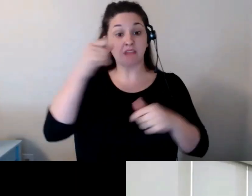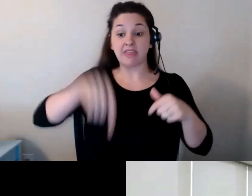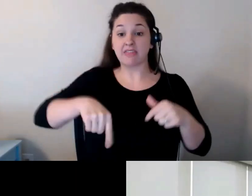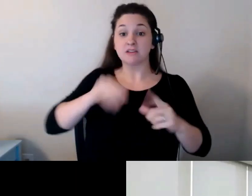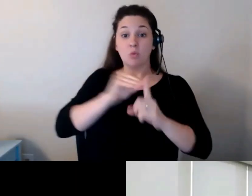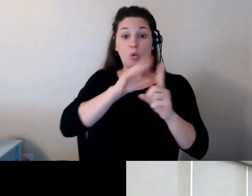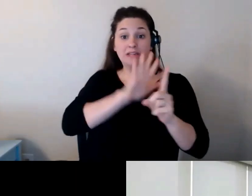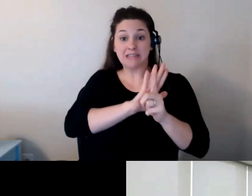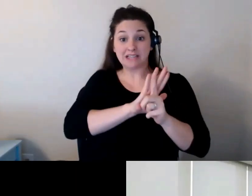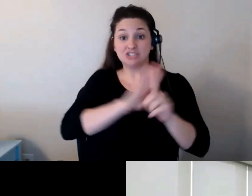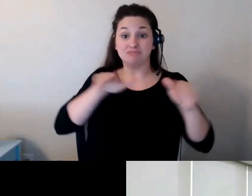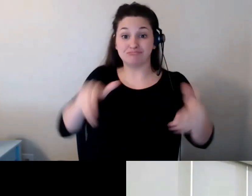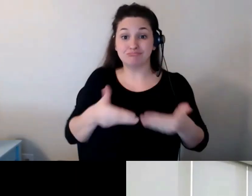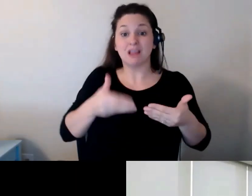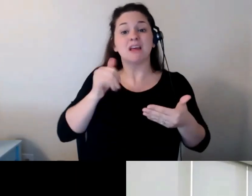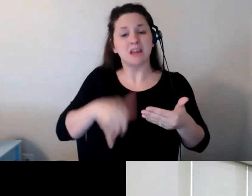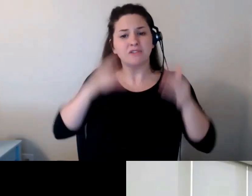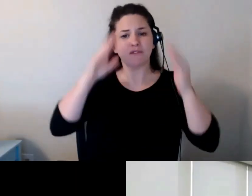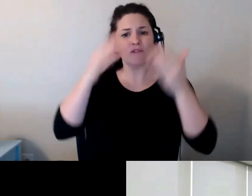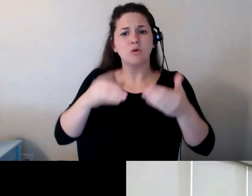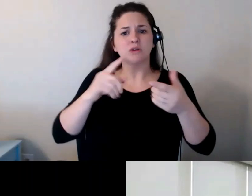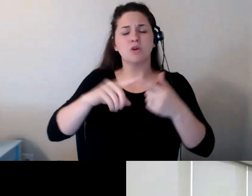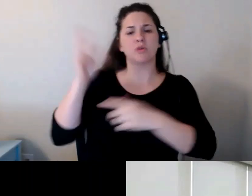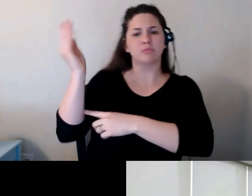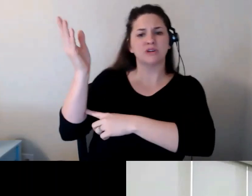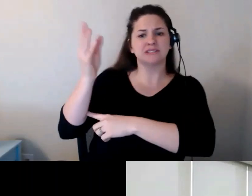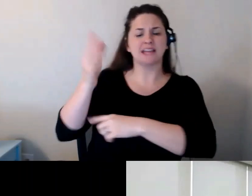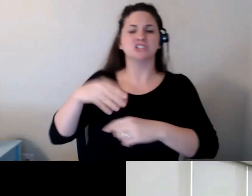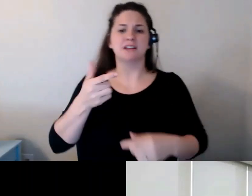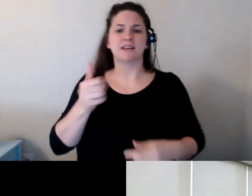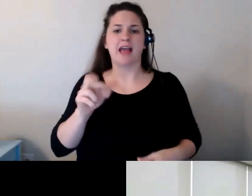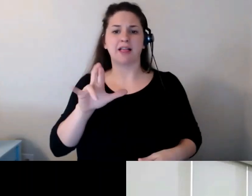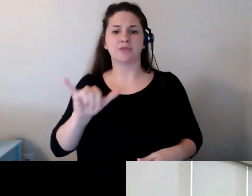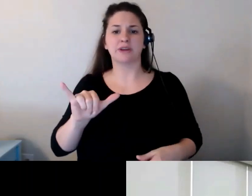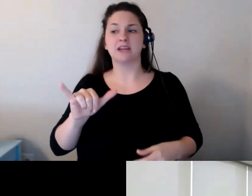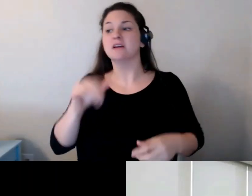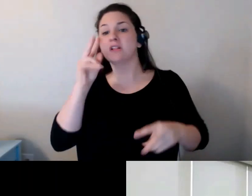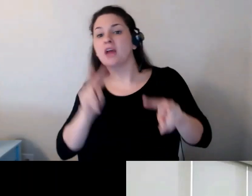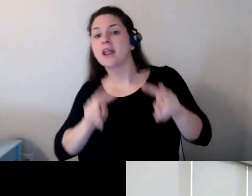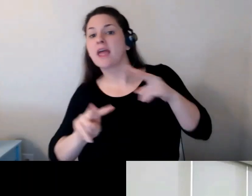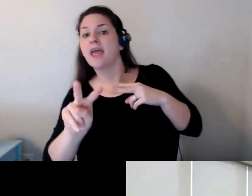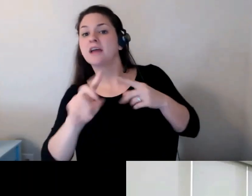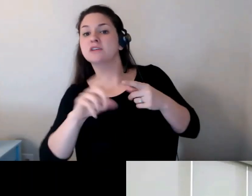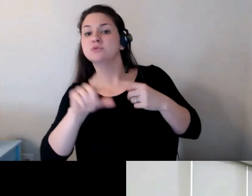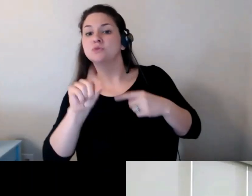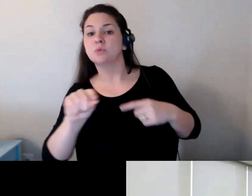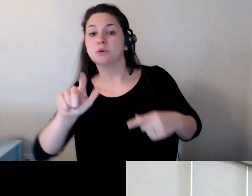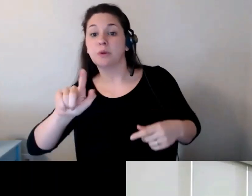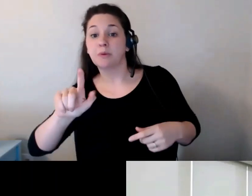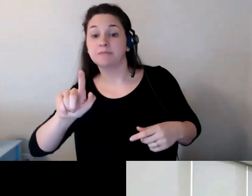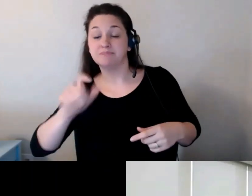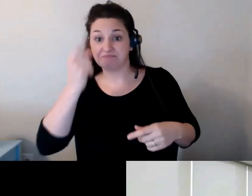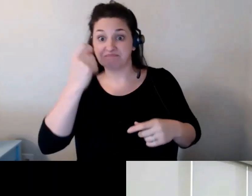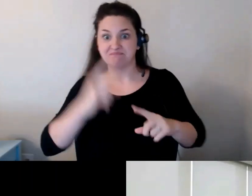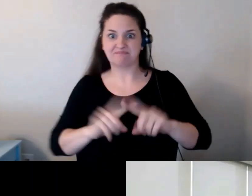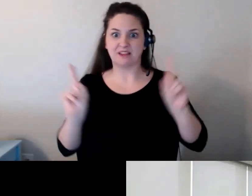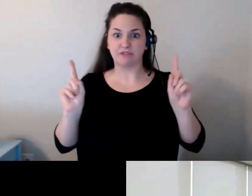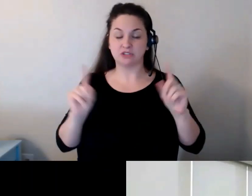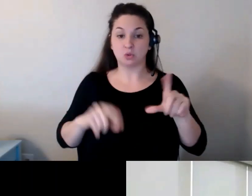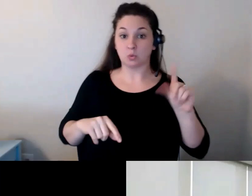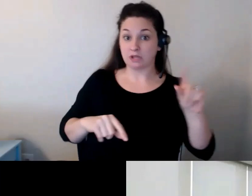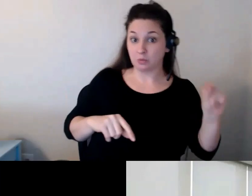the interactive presentation gallery, looking ahead to 2021. And there's one big difference between 2020